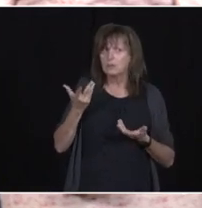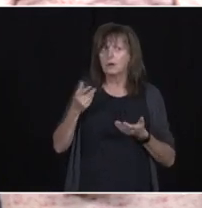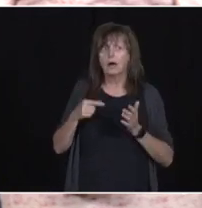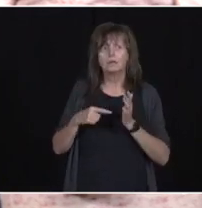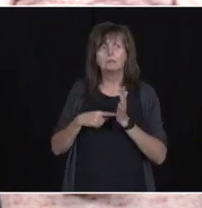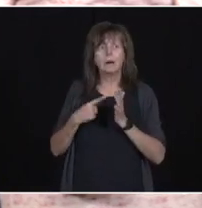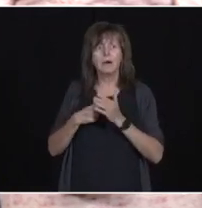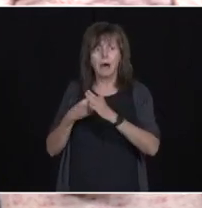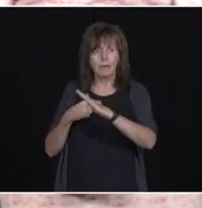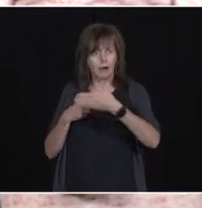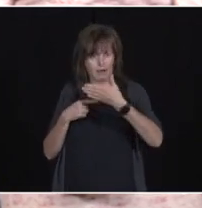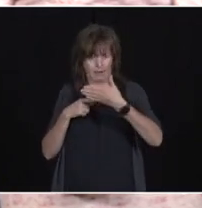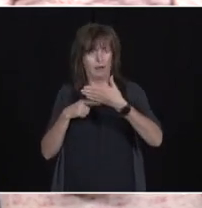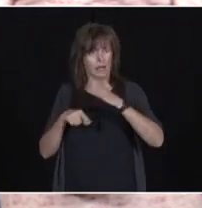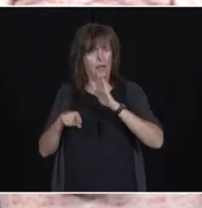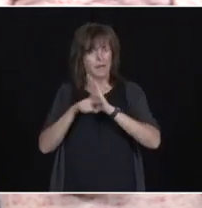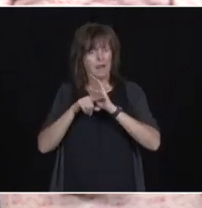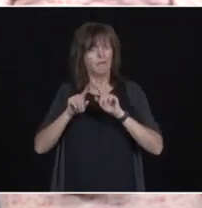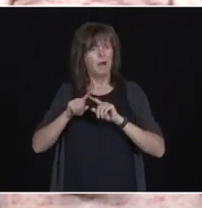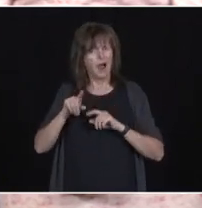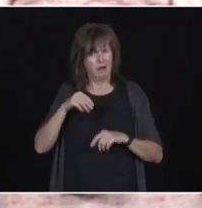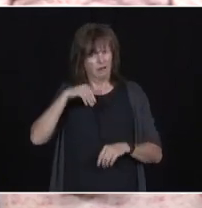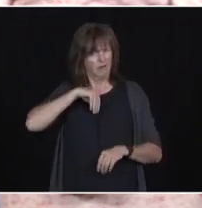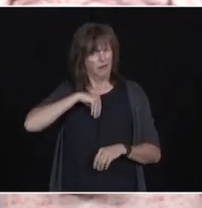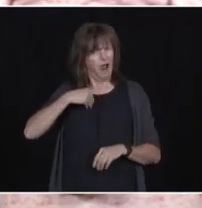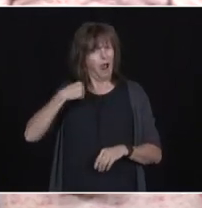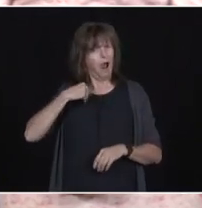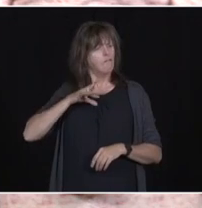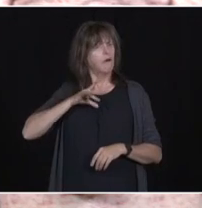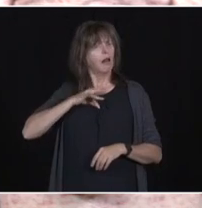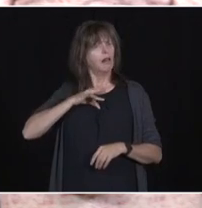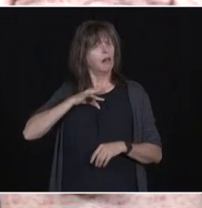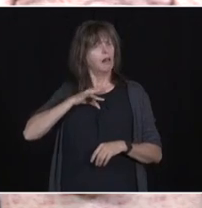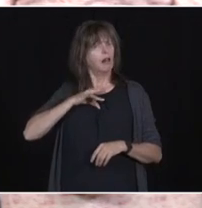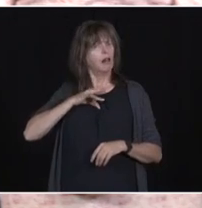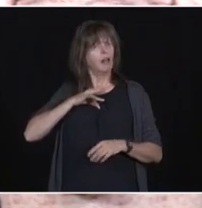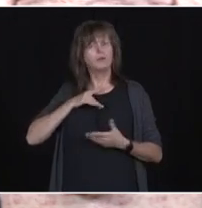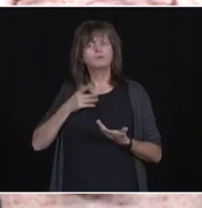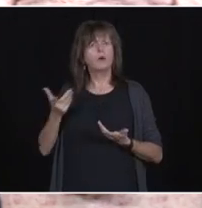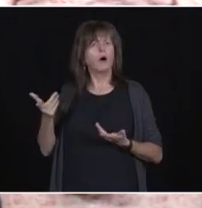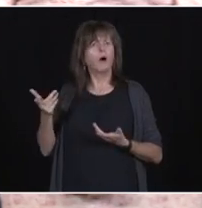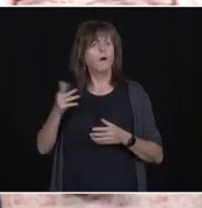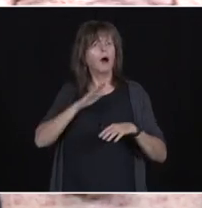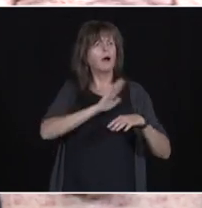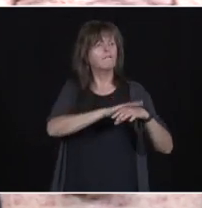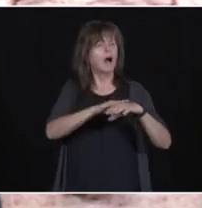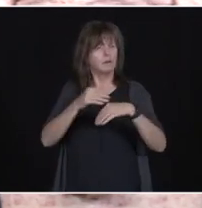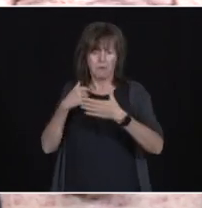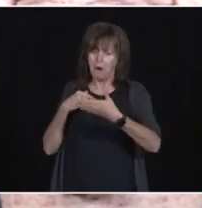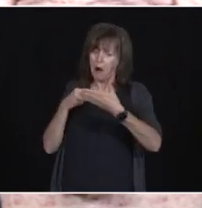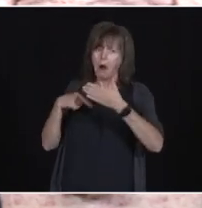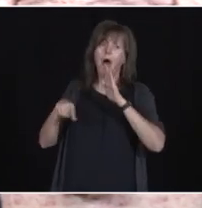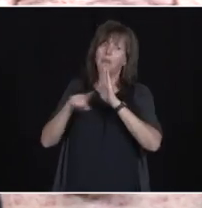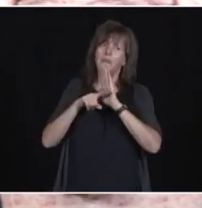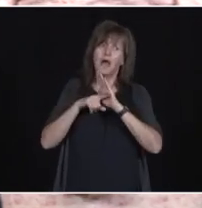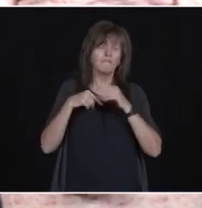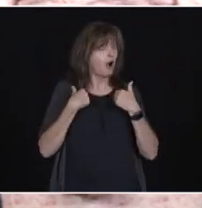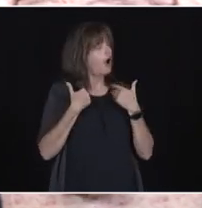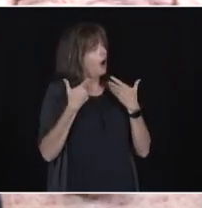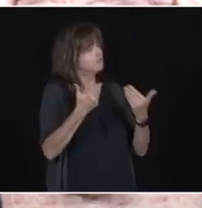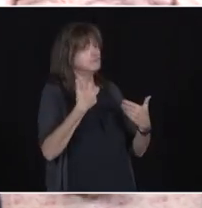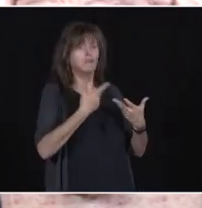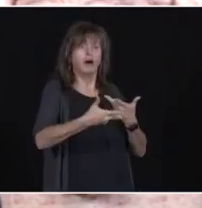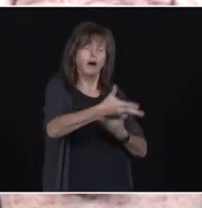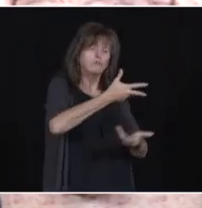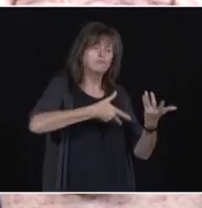security? Well, I'm going to pass to the Minister of Health, but before I do, it's the golden rule, guys. Until we find a vaccine, we're living with